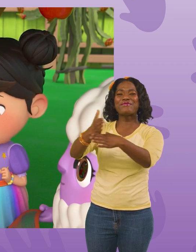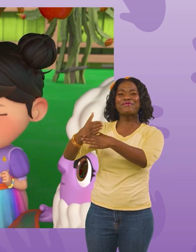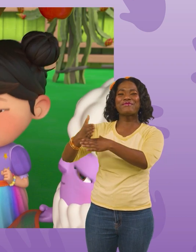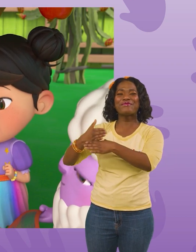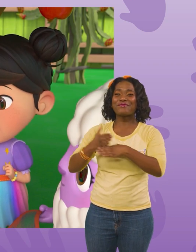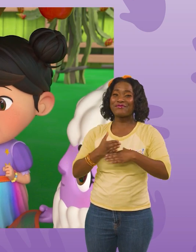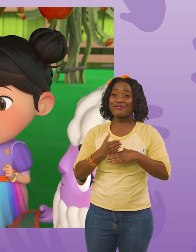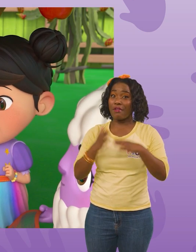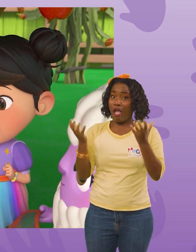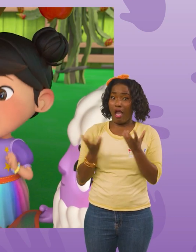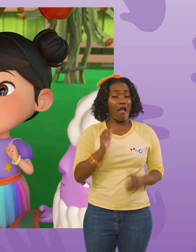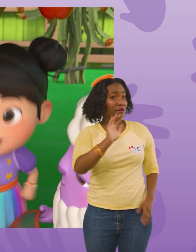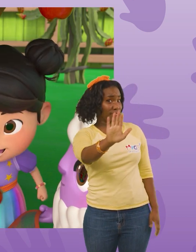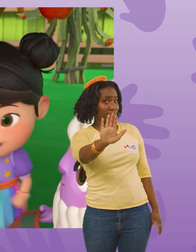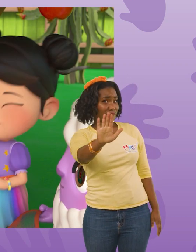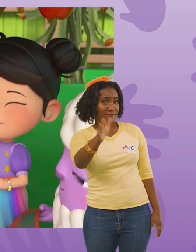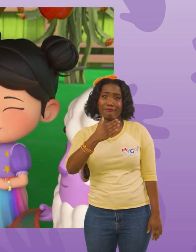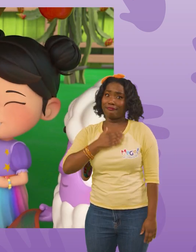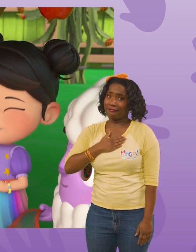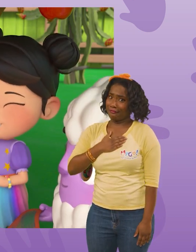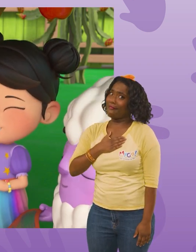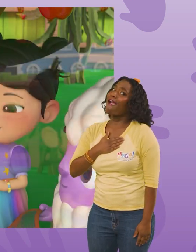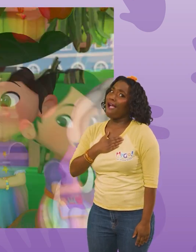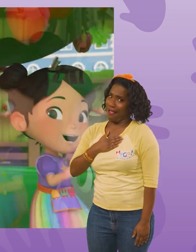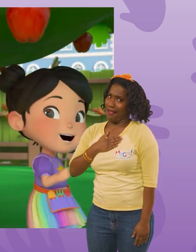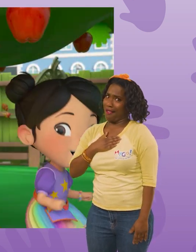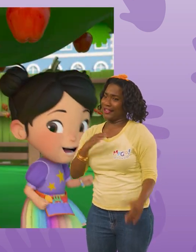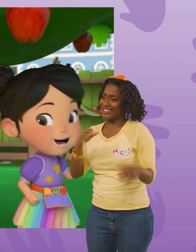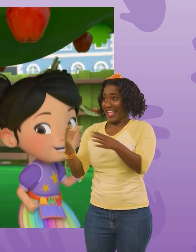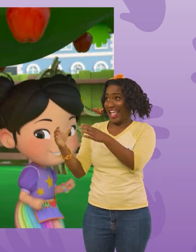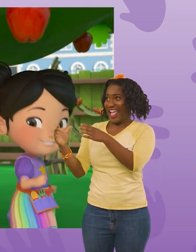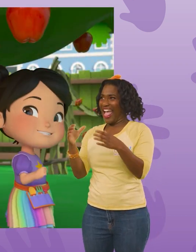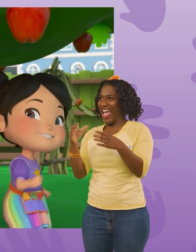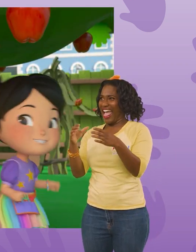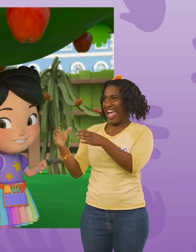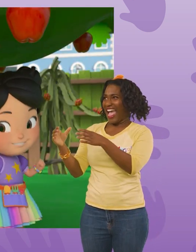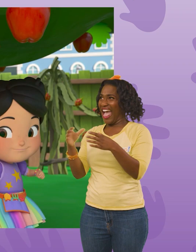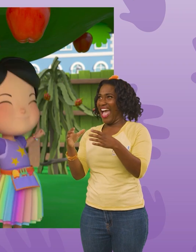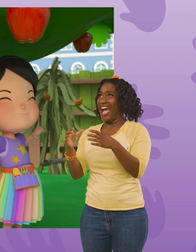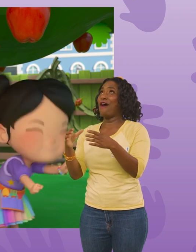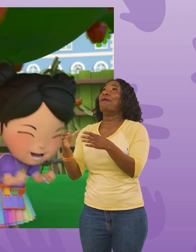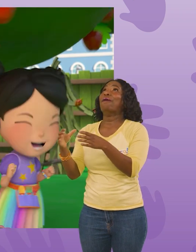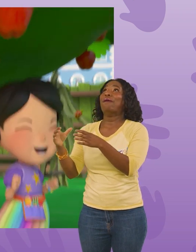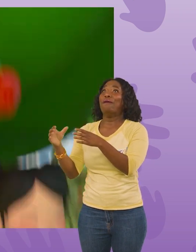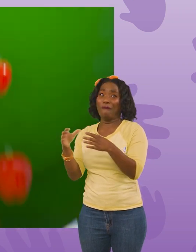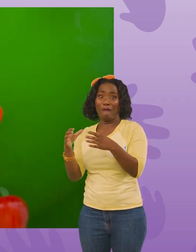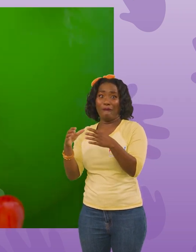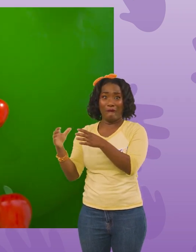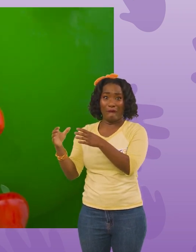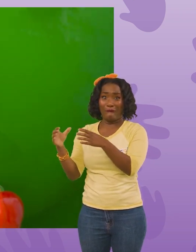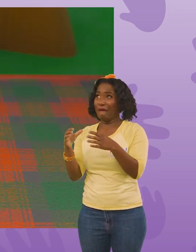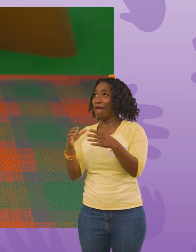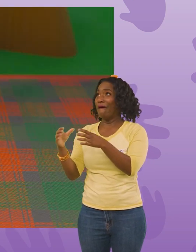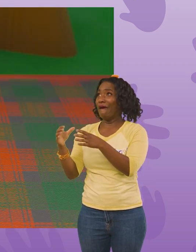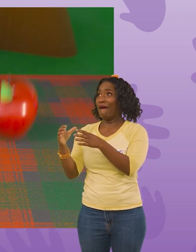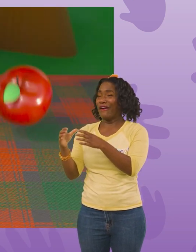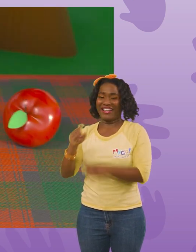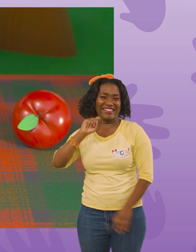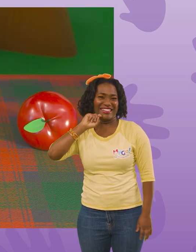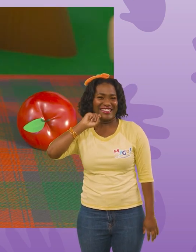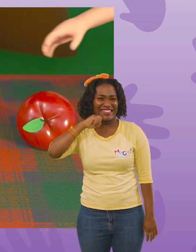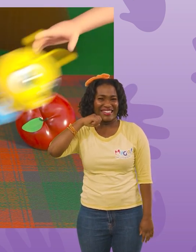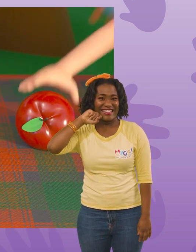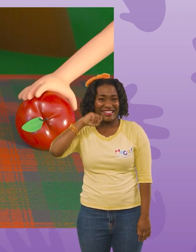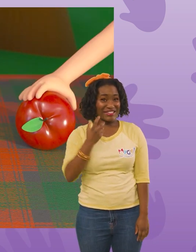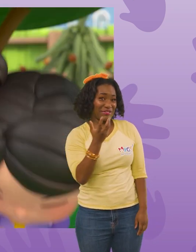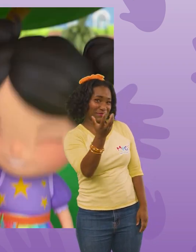to share. What's yours is mine. Shake, shake the tree. Shake, shake the tree.